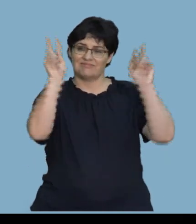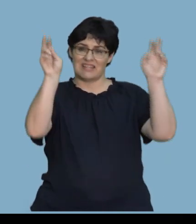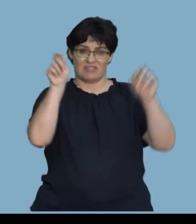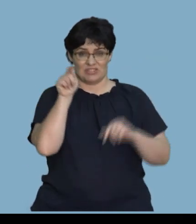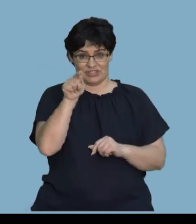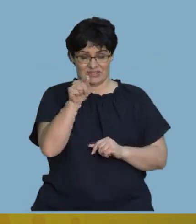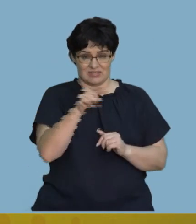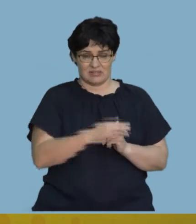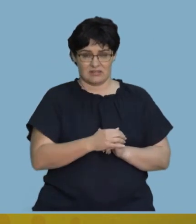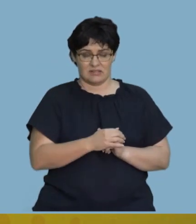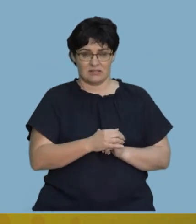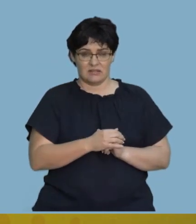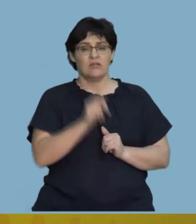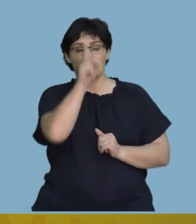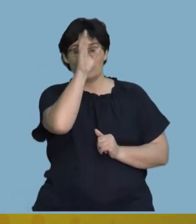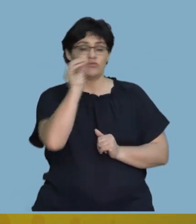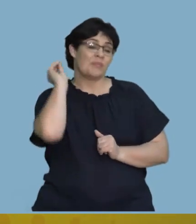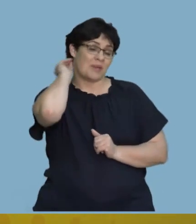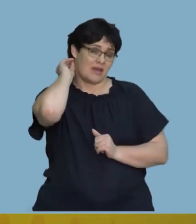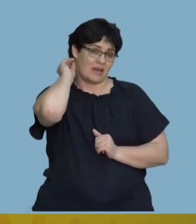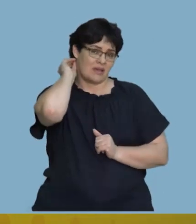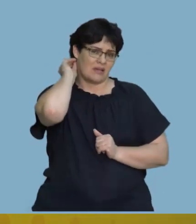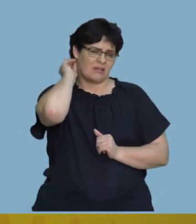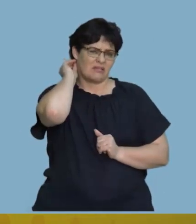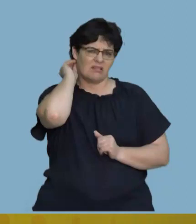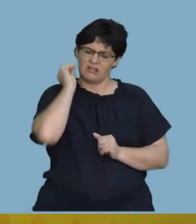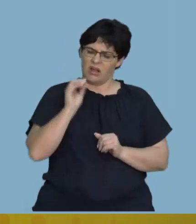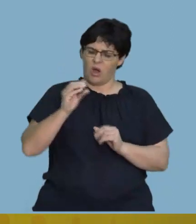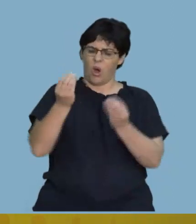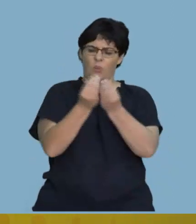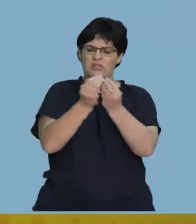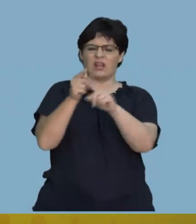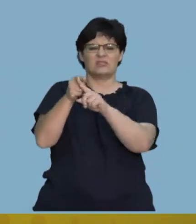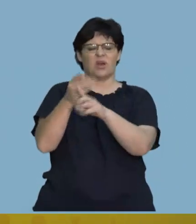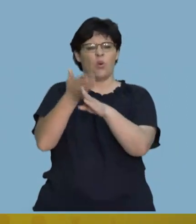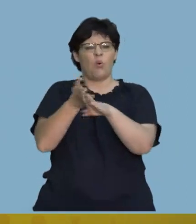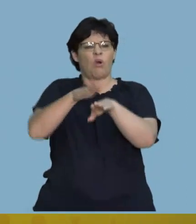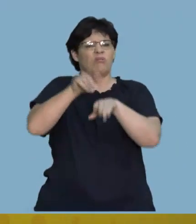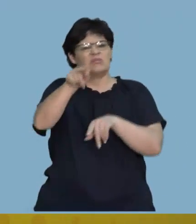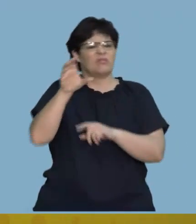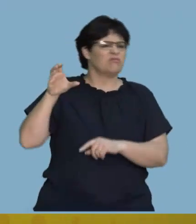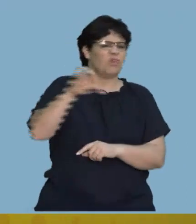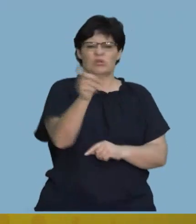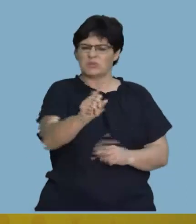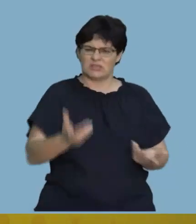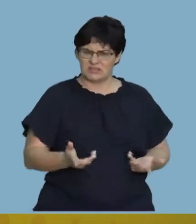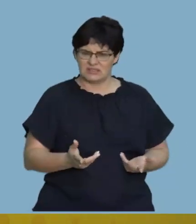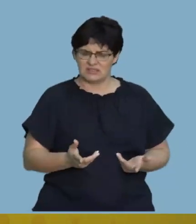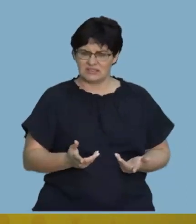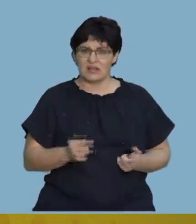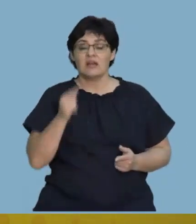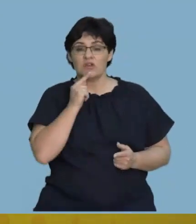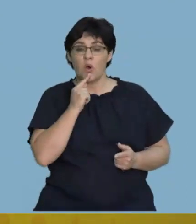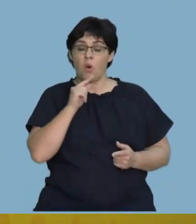that, remember, what does work on an object is essentially a force. So a force is exerted by